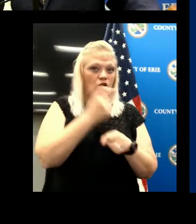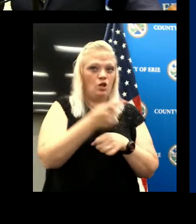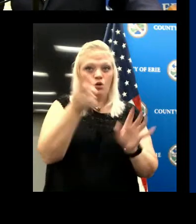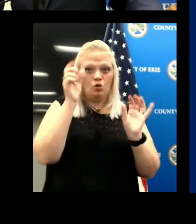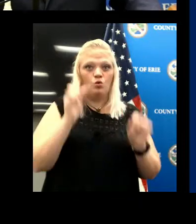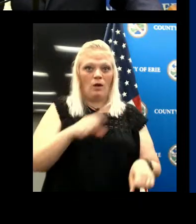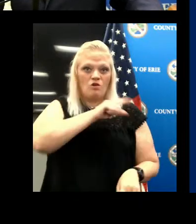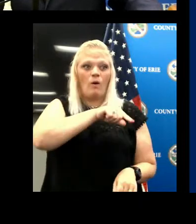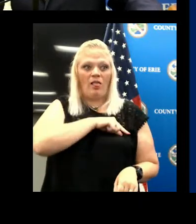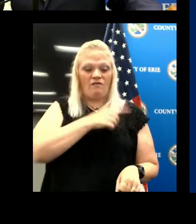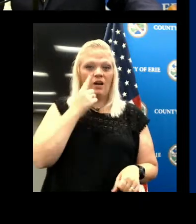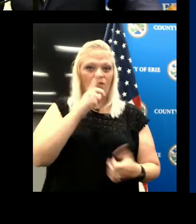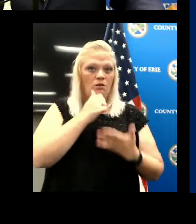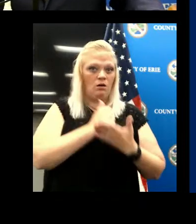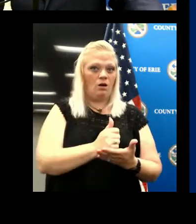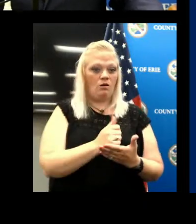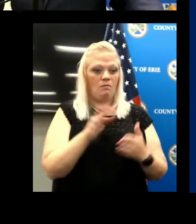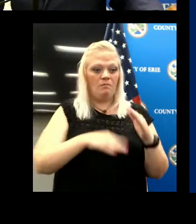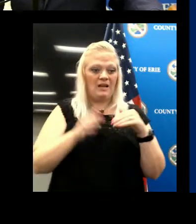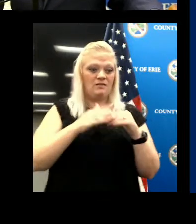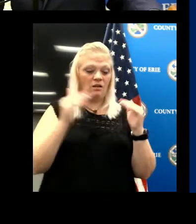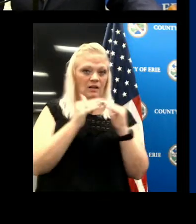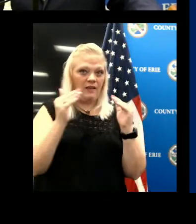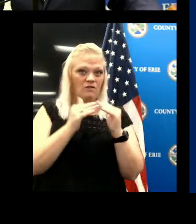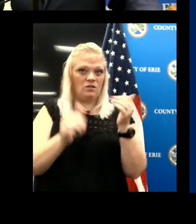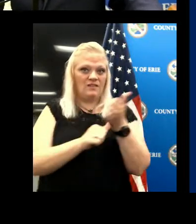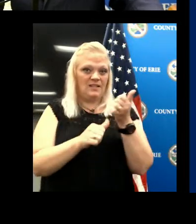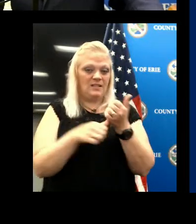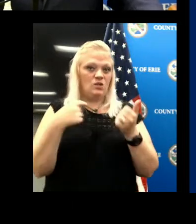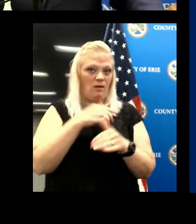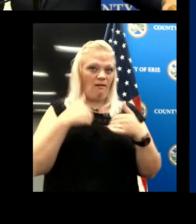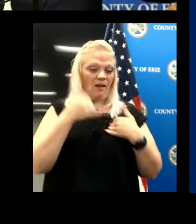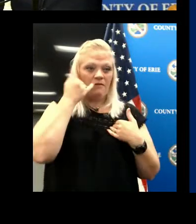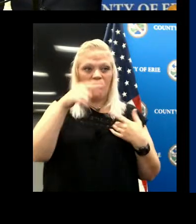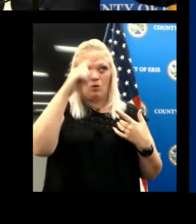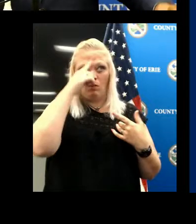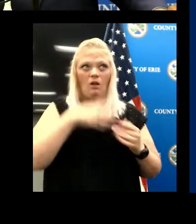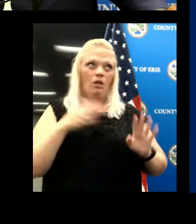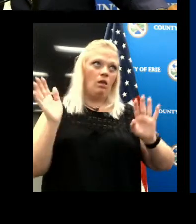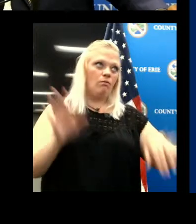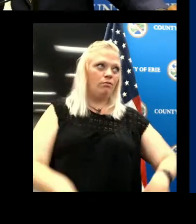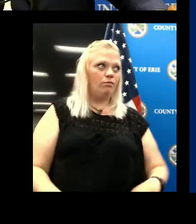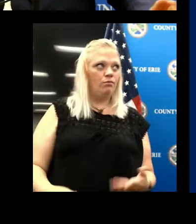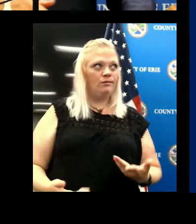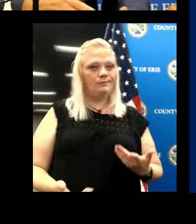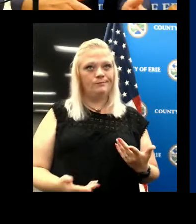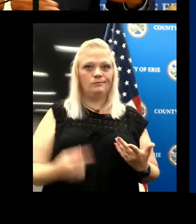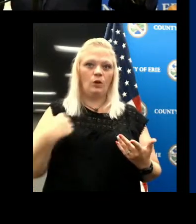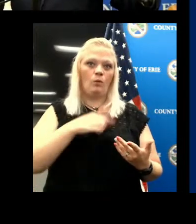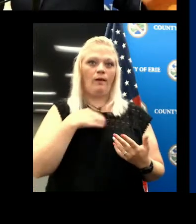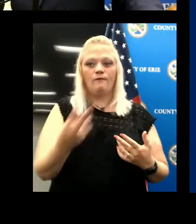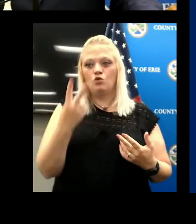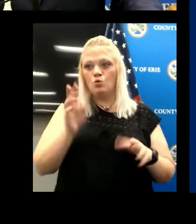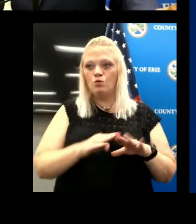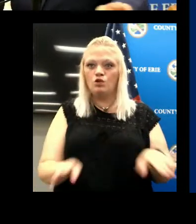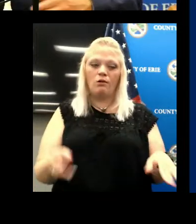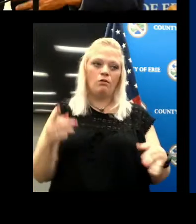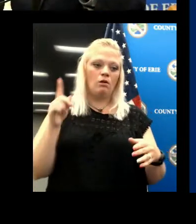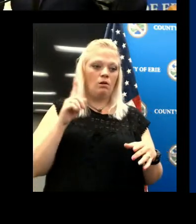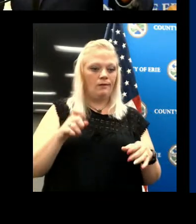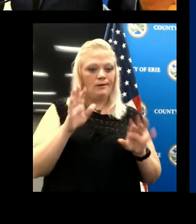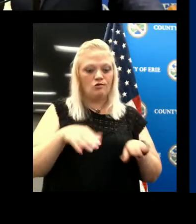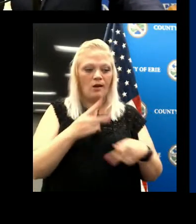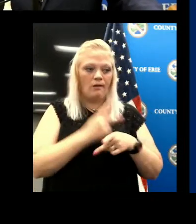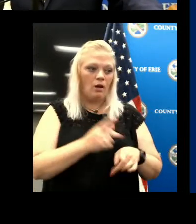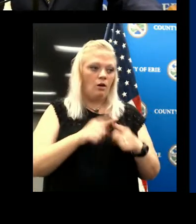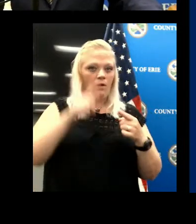assistance based on the levels of assistance that we have. So if you think, we have 2 children we need child care for, but